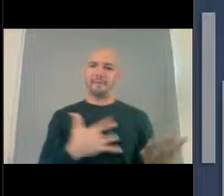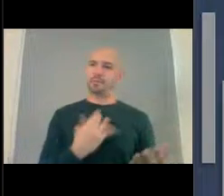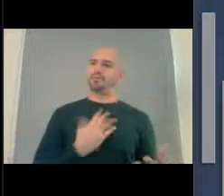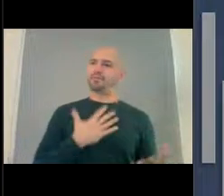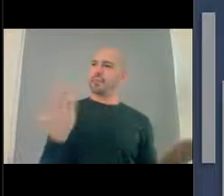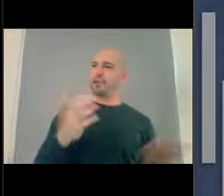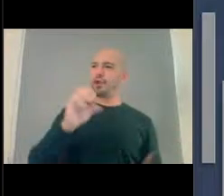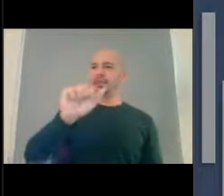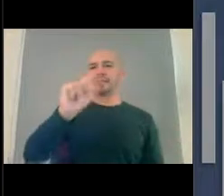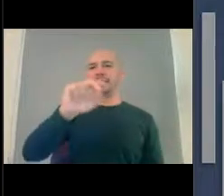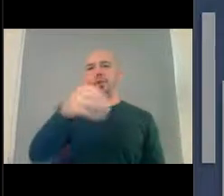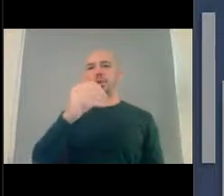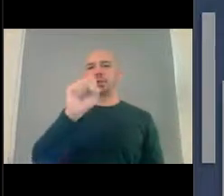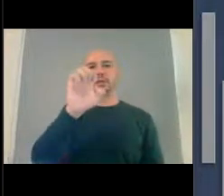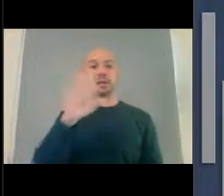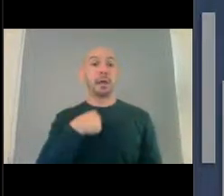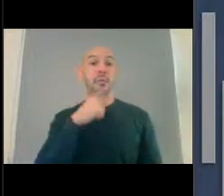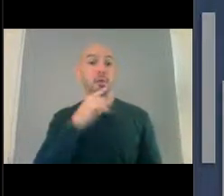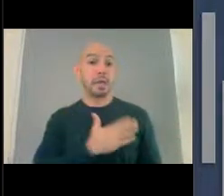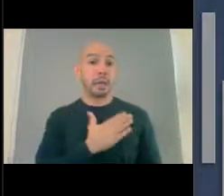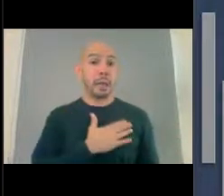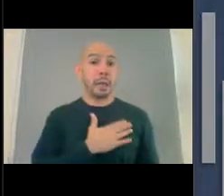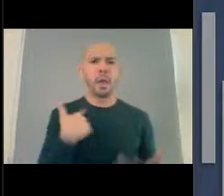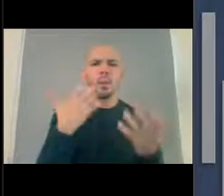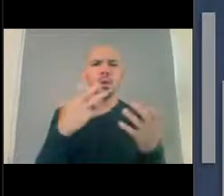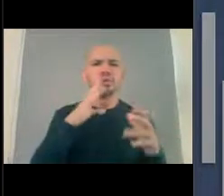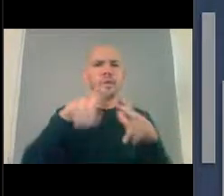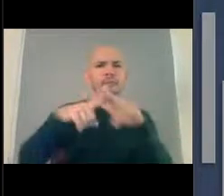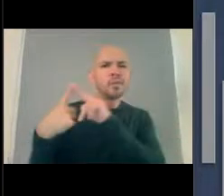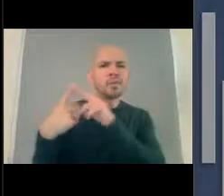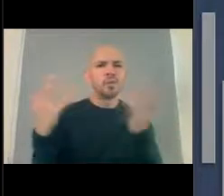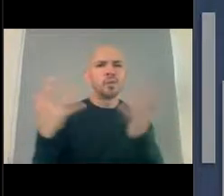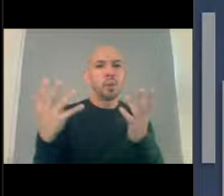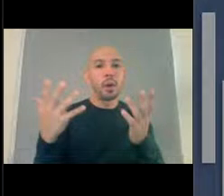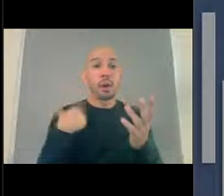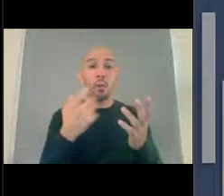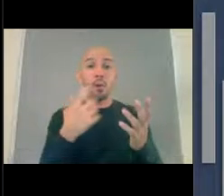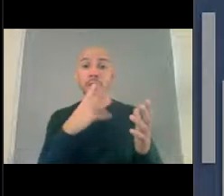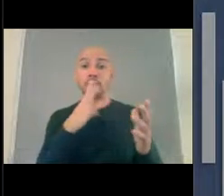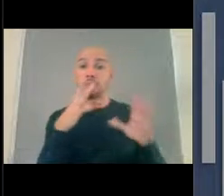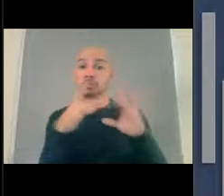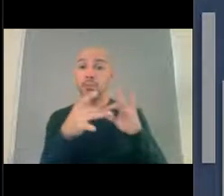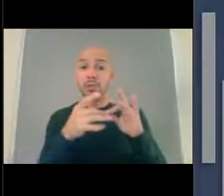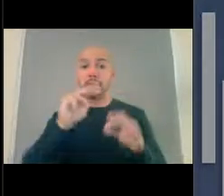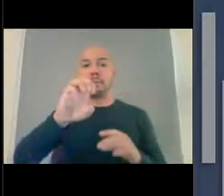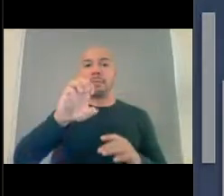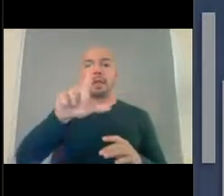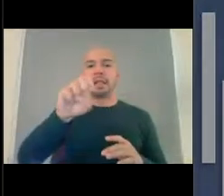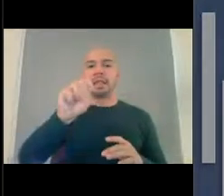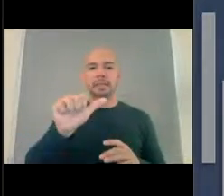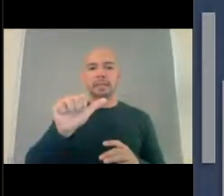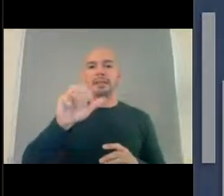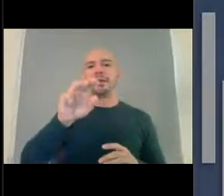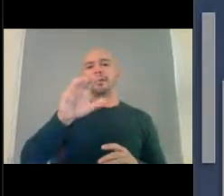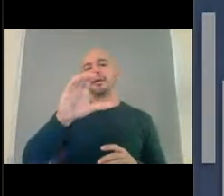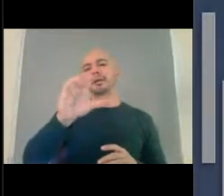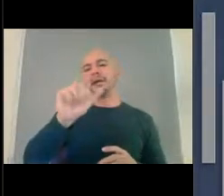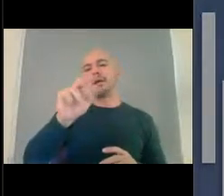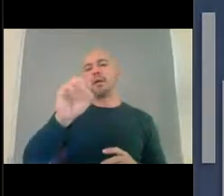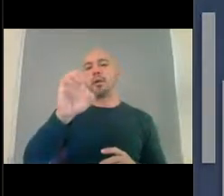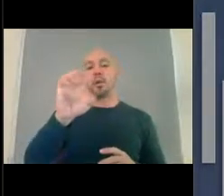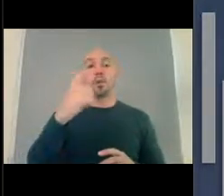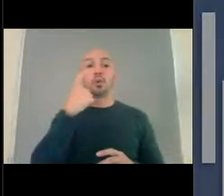behalf i'd like to first actually start um and mention um melissa kenov our fabulous under secretary as was mentioned has